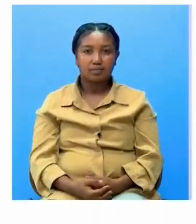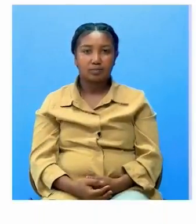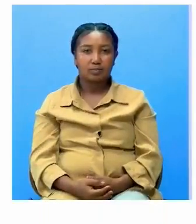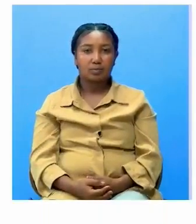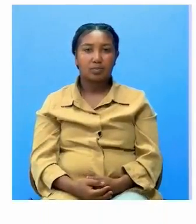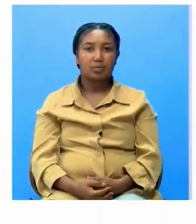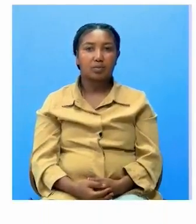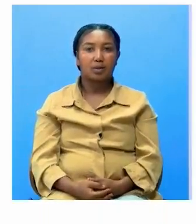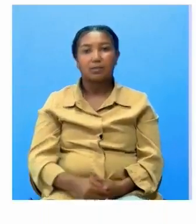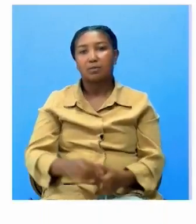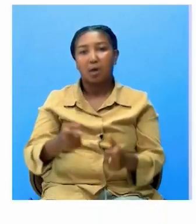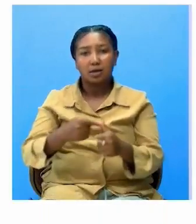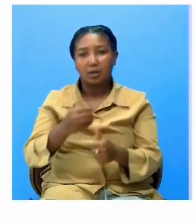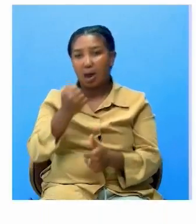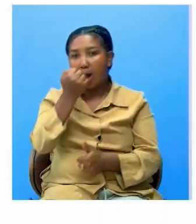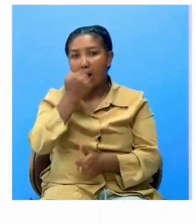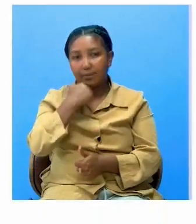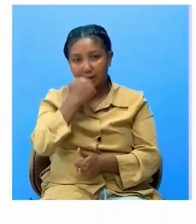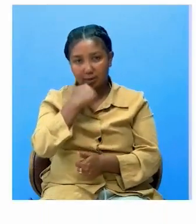Apple,